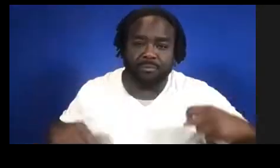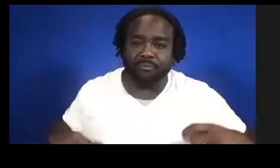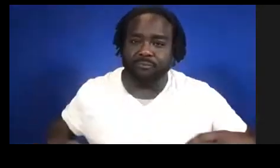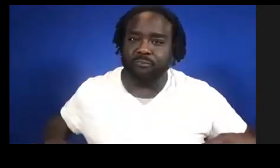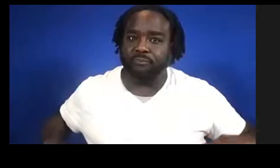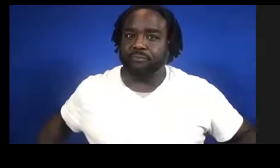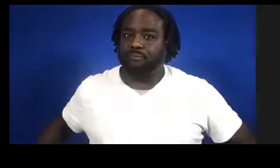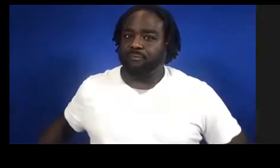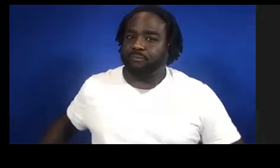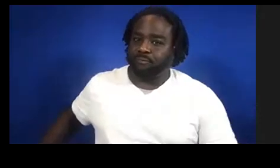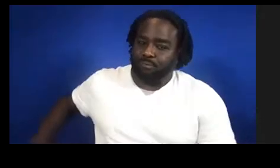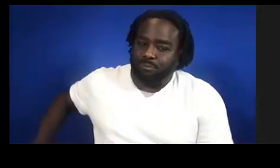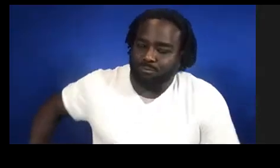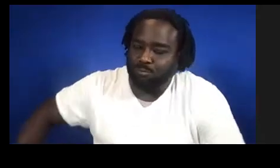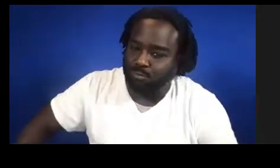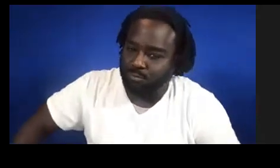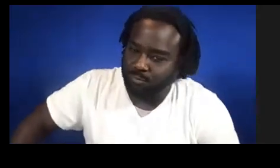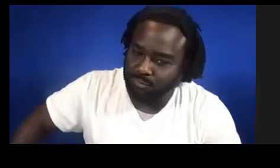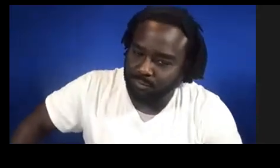Have y'all ever seen Siri sign?